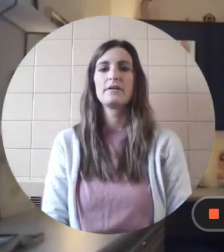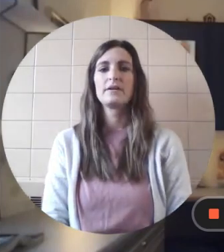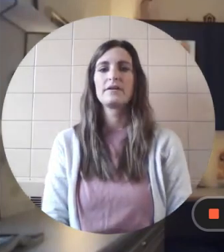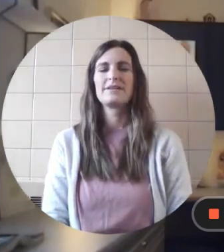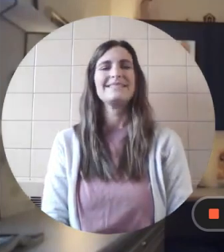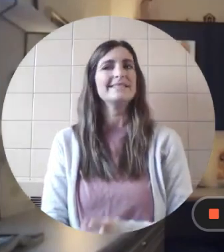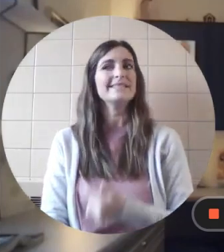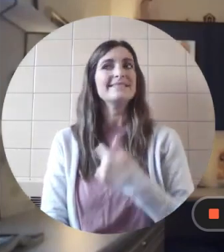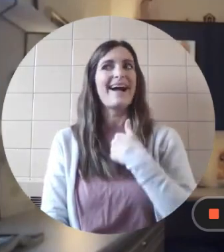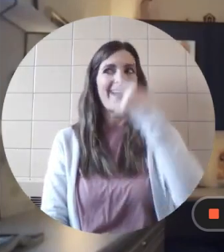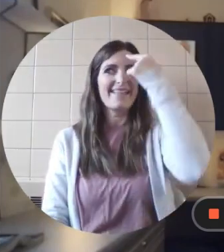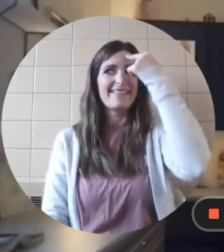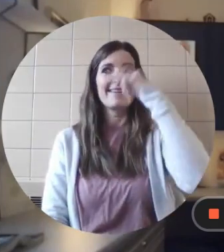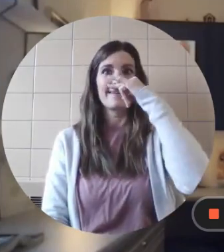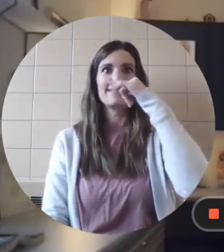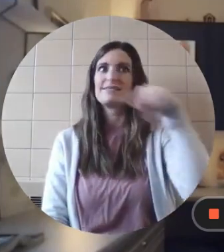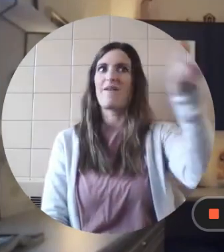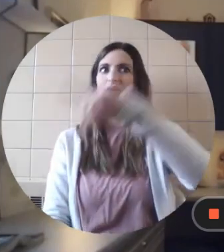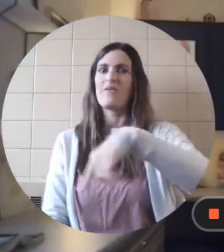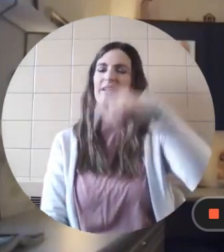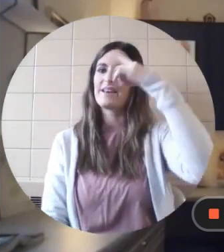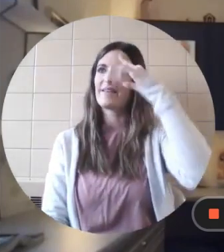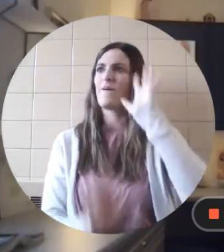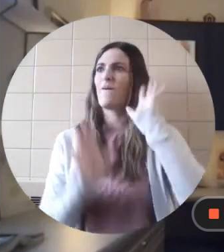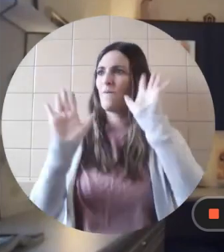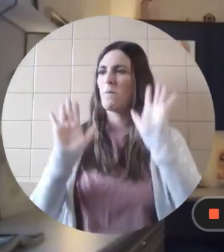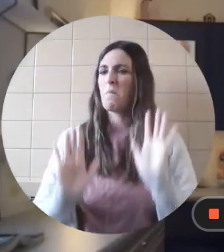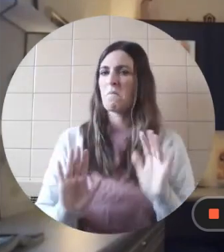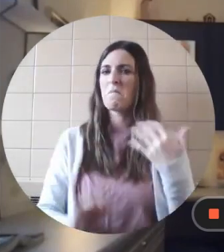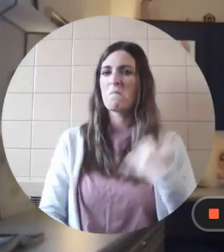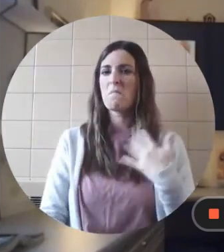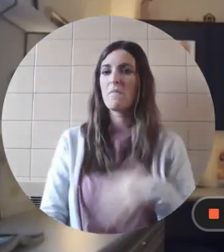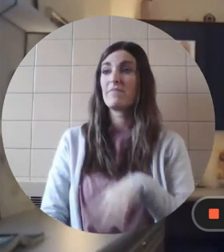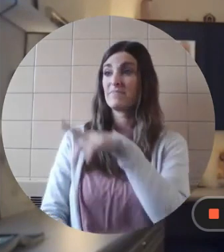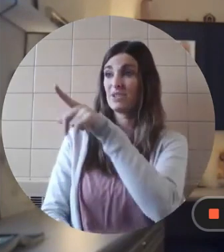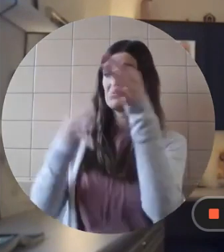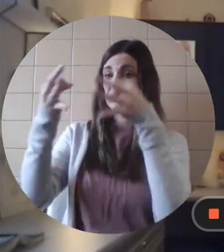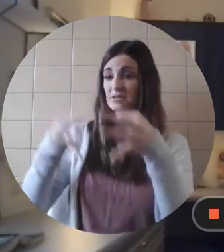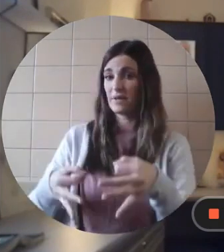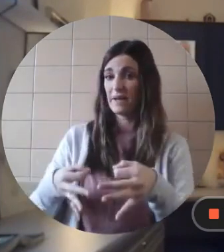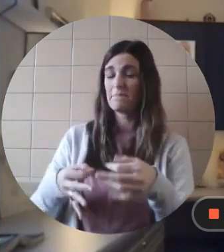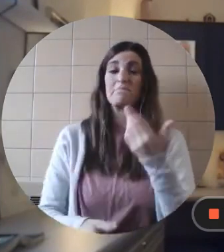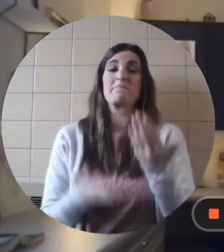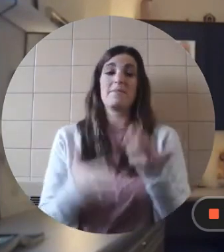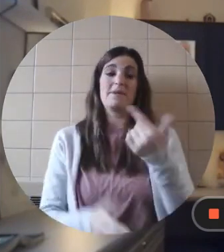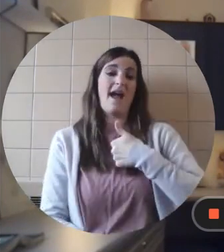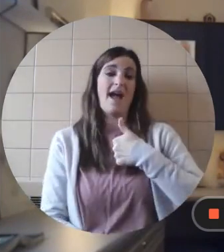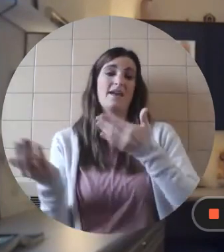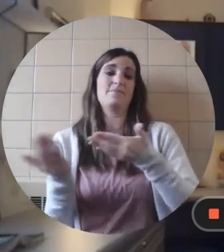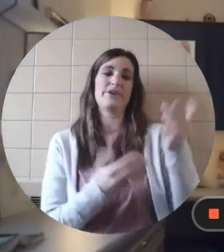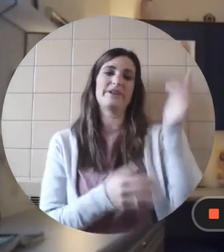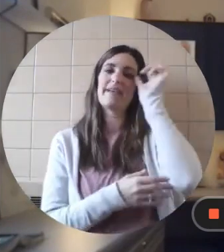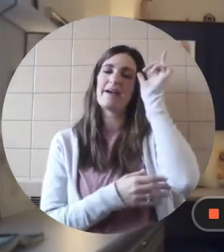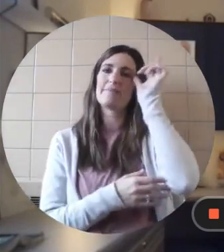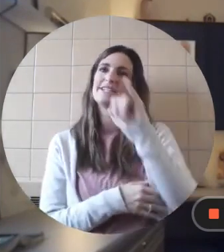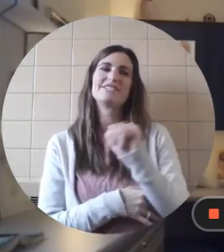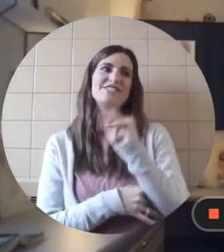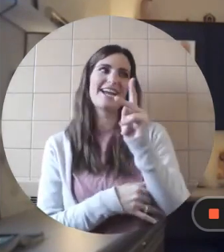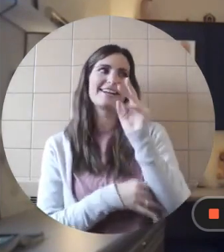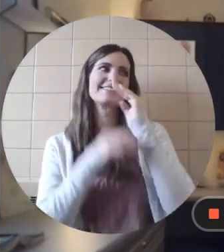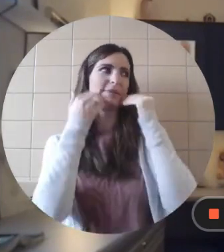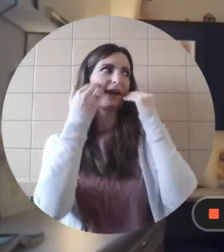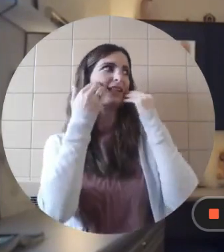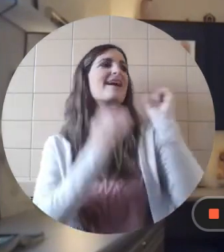I bet kids would think it was awesome. I'll give you a chance to tell them about it, and maybe I can bring Lappy. Jack smiled.